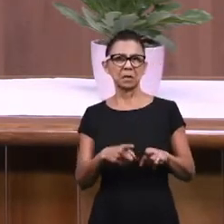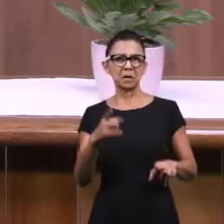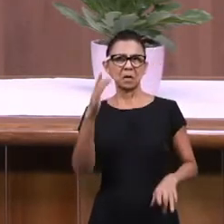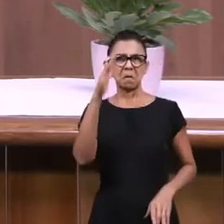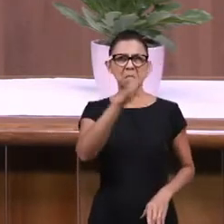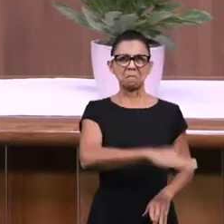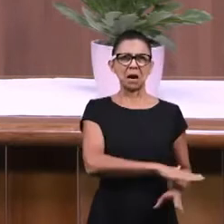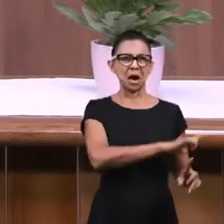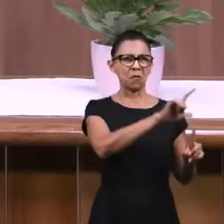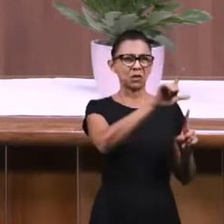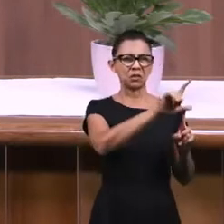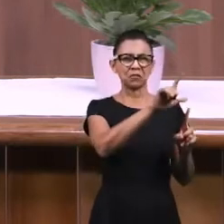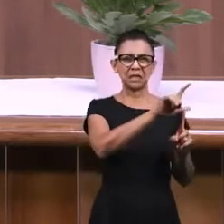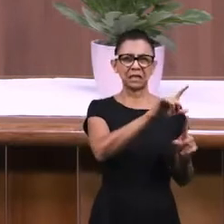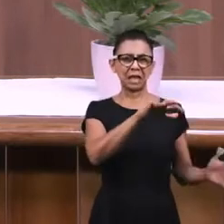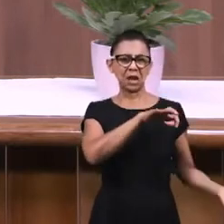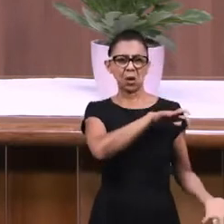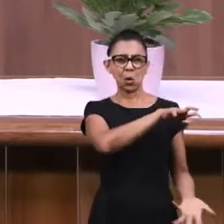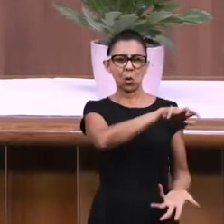the forces of the enemy,